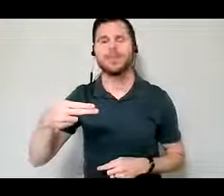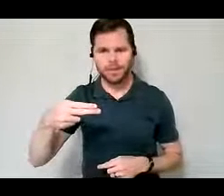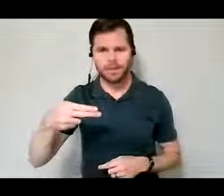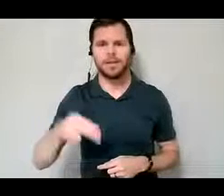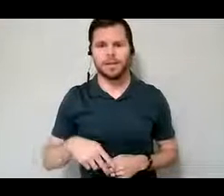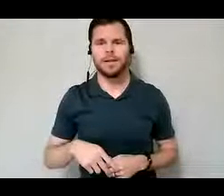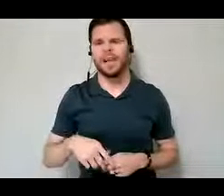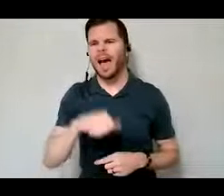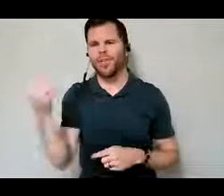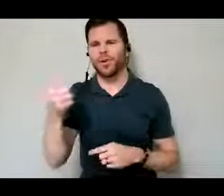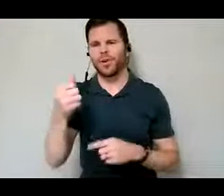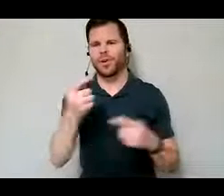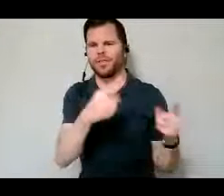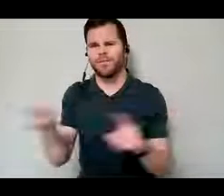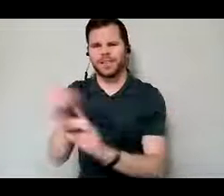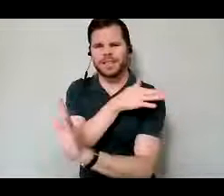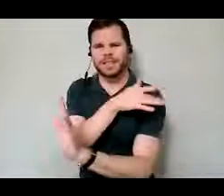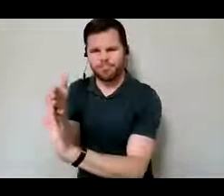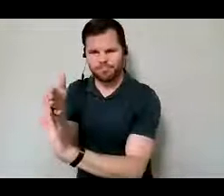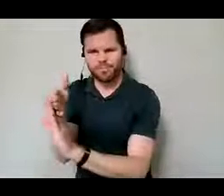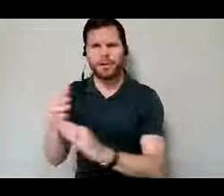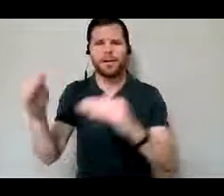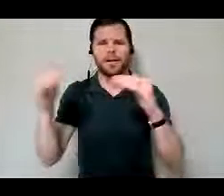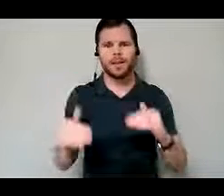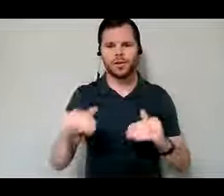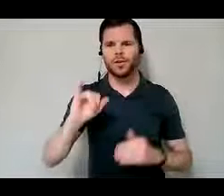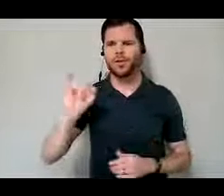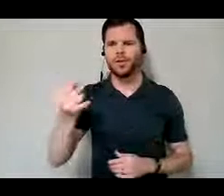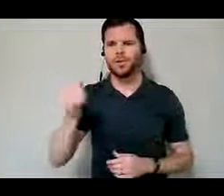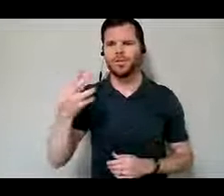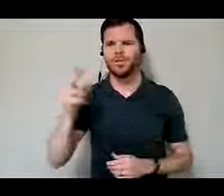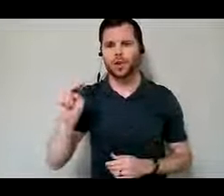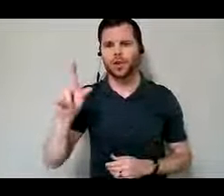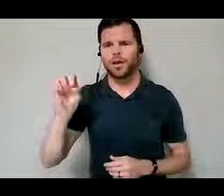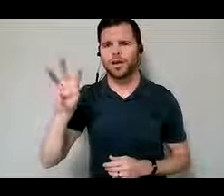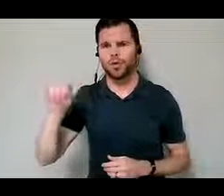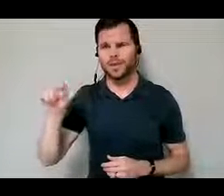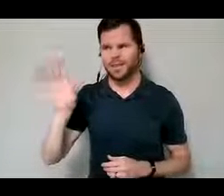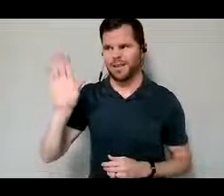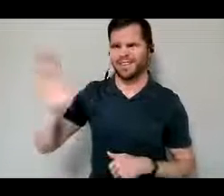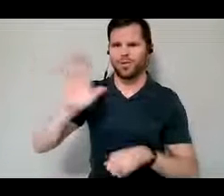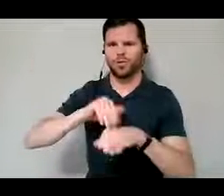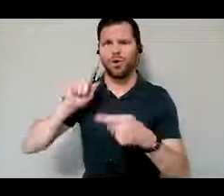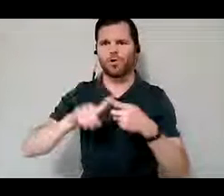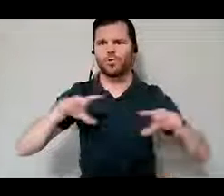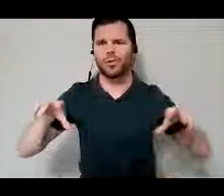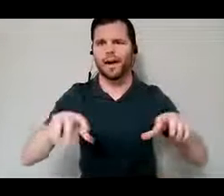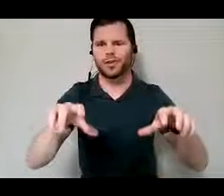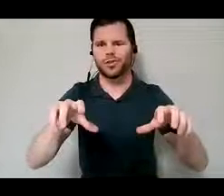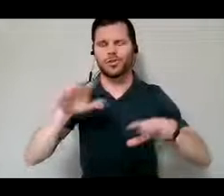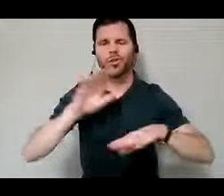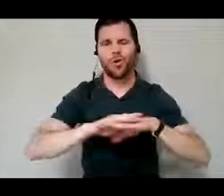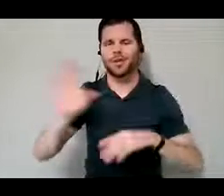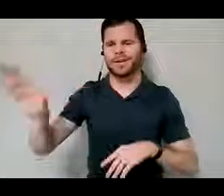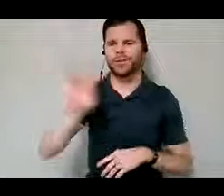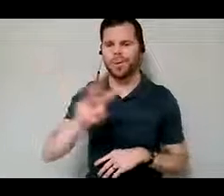then lastly, over here, you have John Lewis, right? So he has a call to action that he does on a website for the